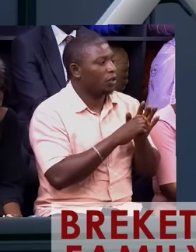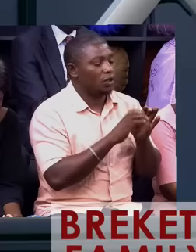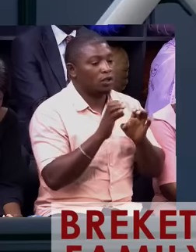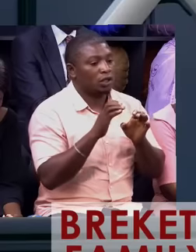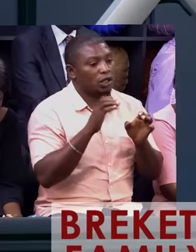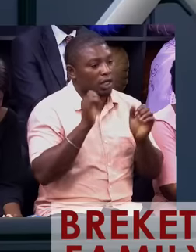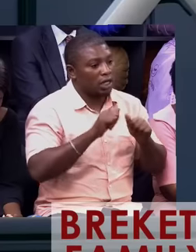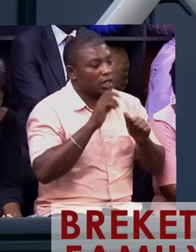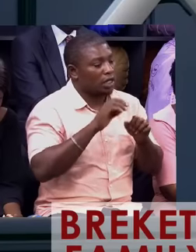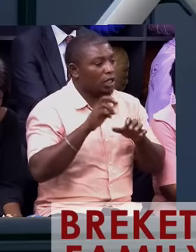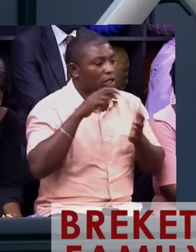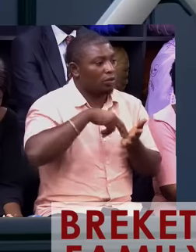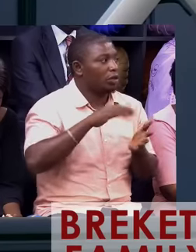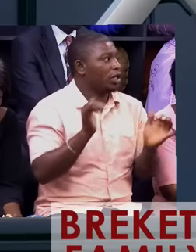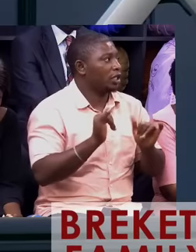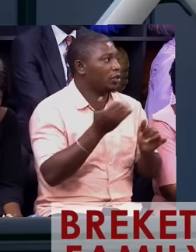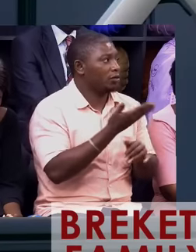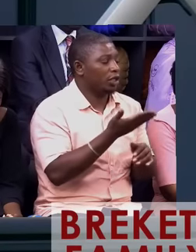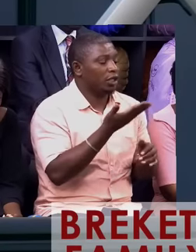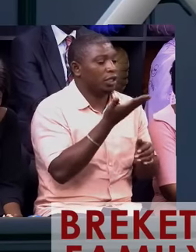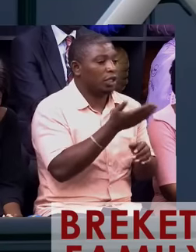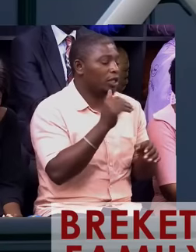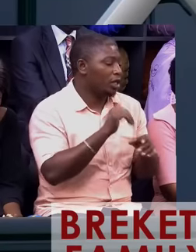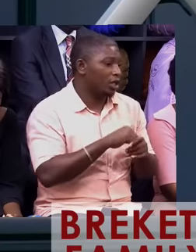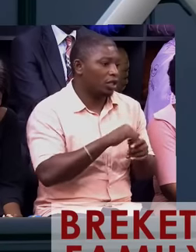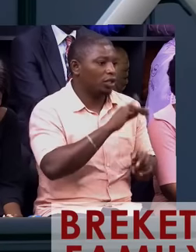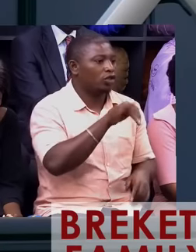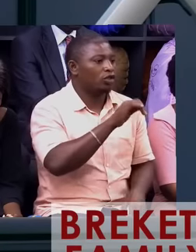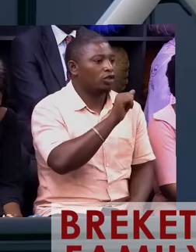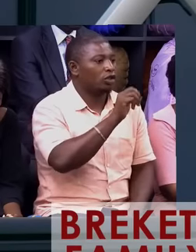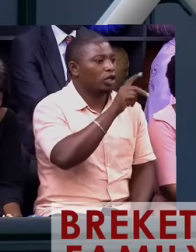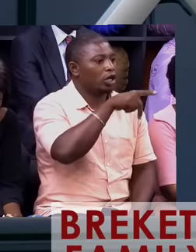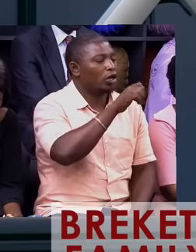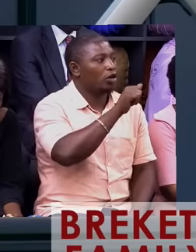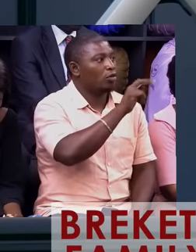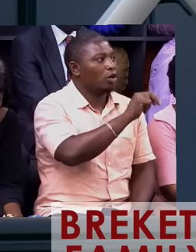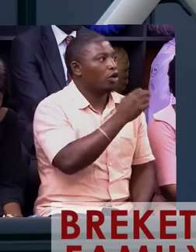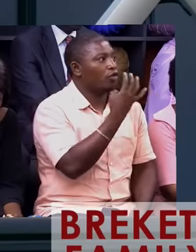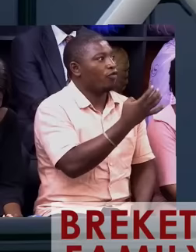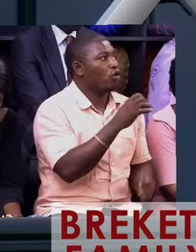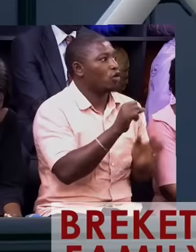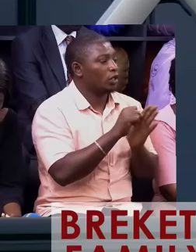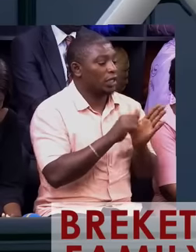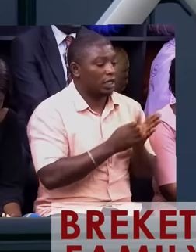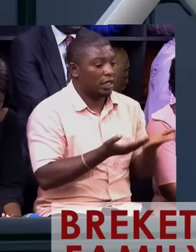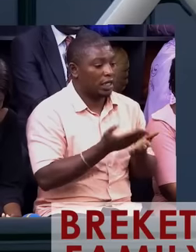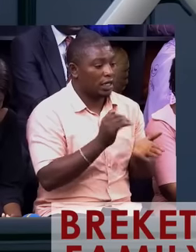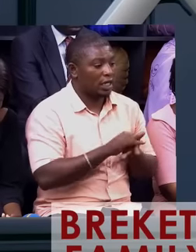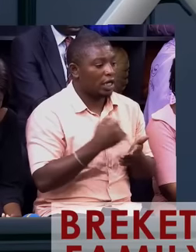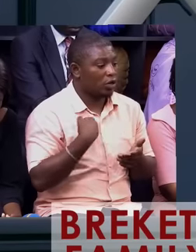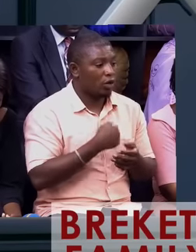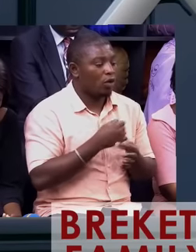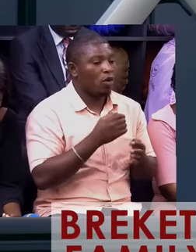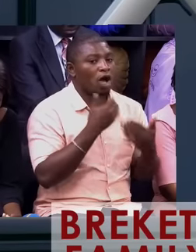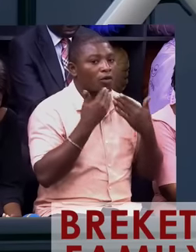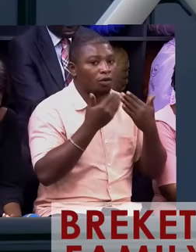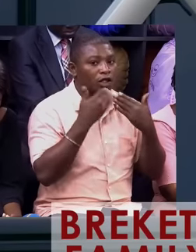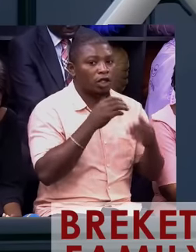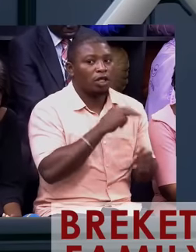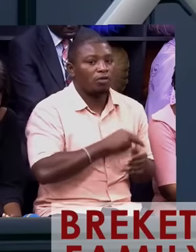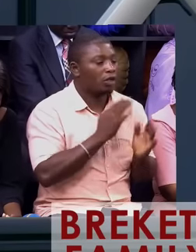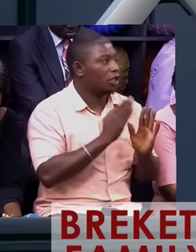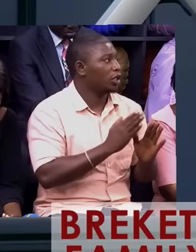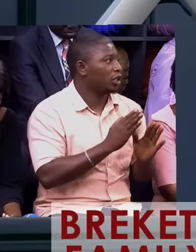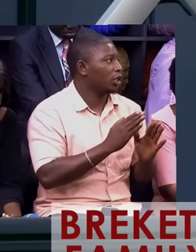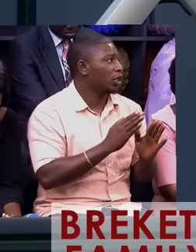here in Japan H you know there are four major States here in Japan that we are appreciate the minister to you